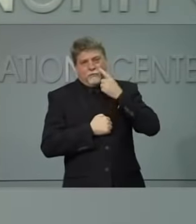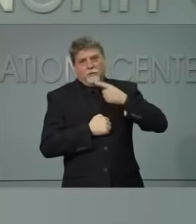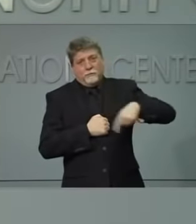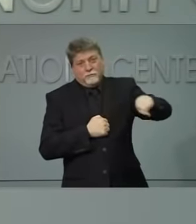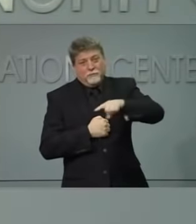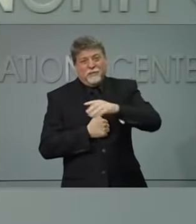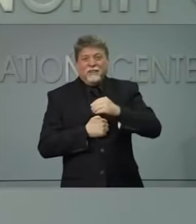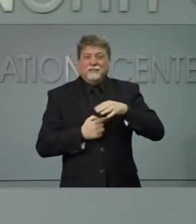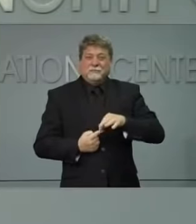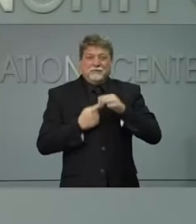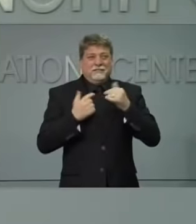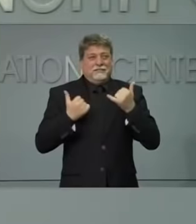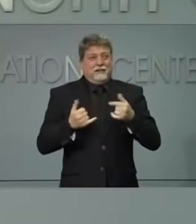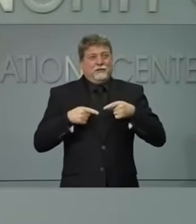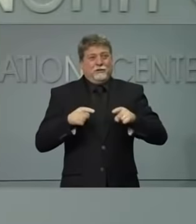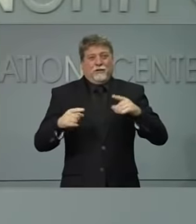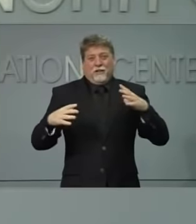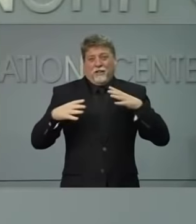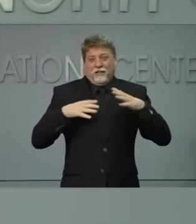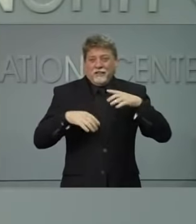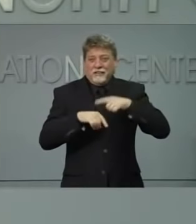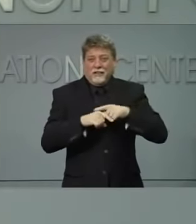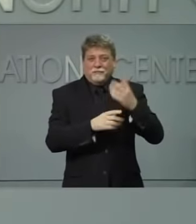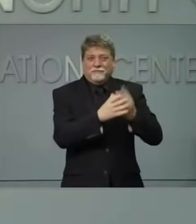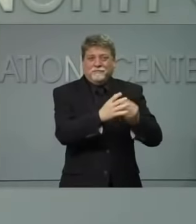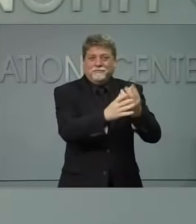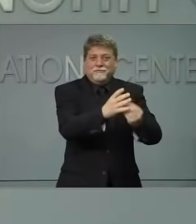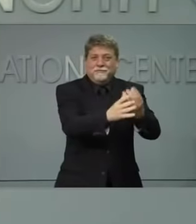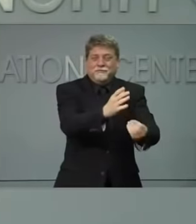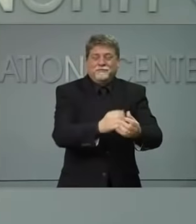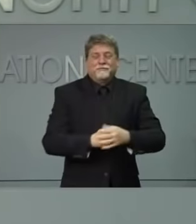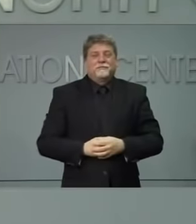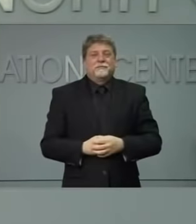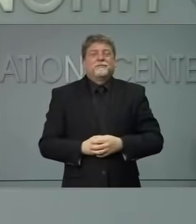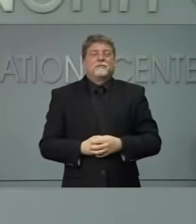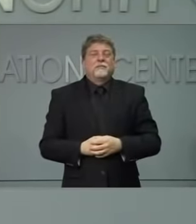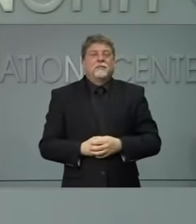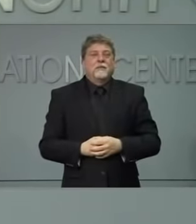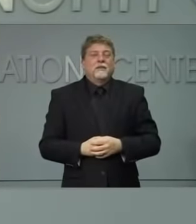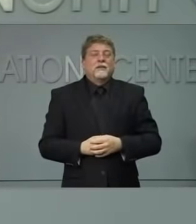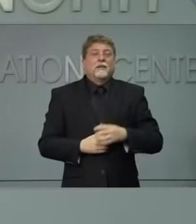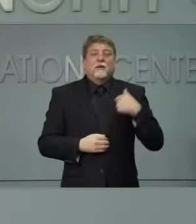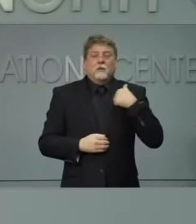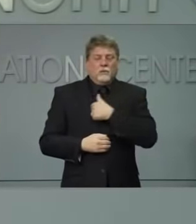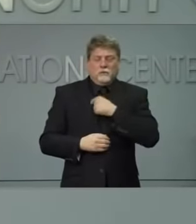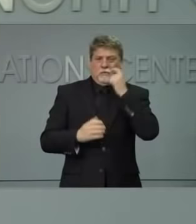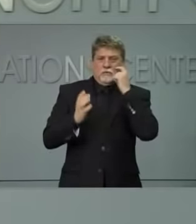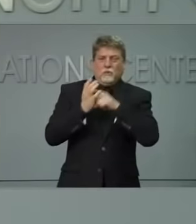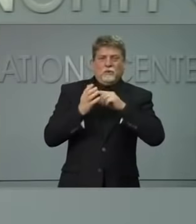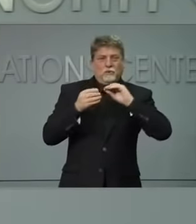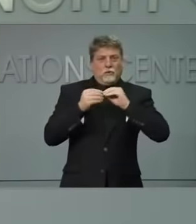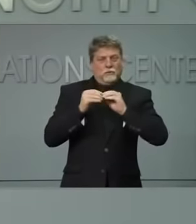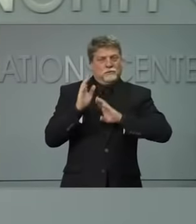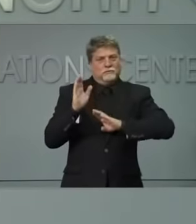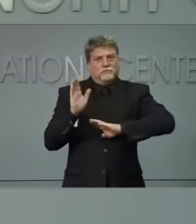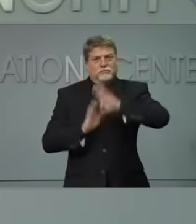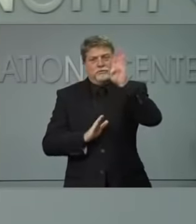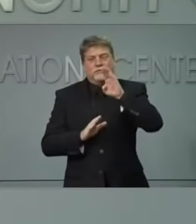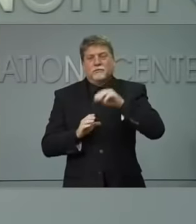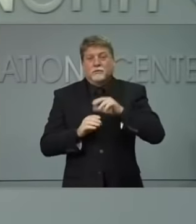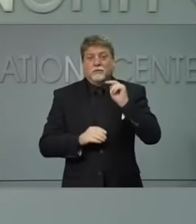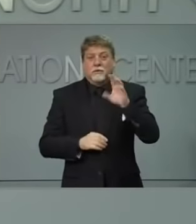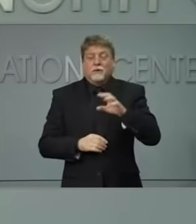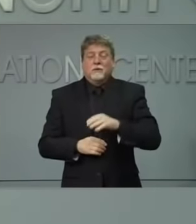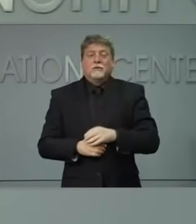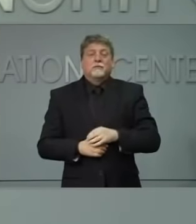As cases across the country continue to rise, we've seen rapid increases in our key metrics here in North Carolina. Our